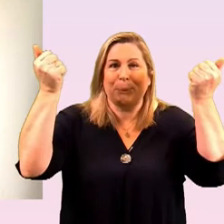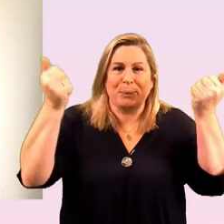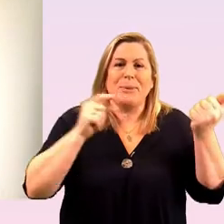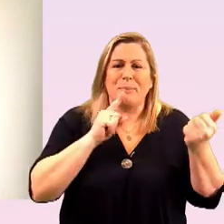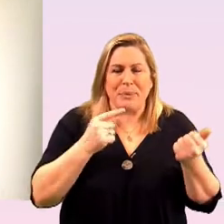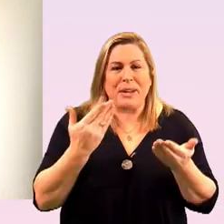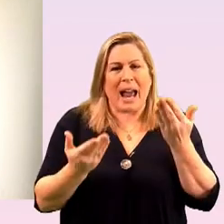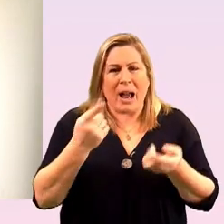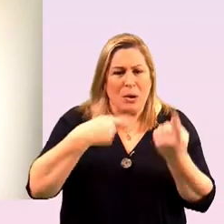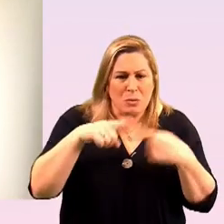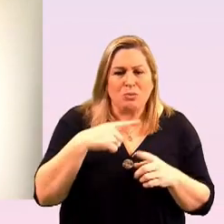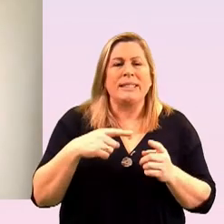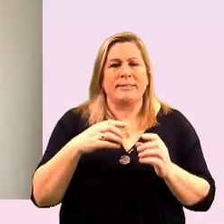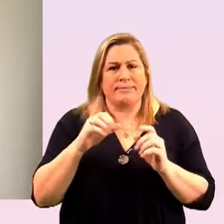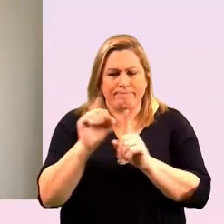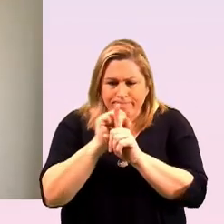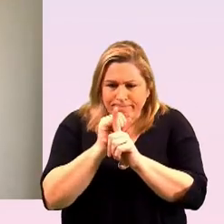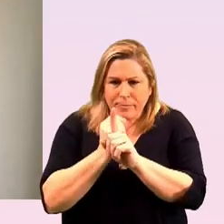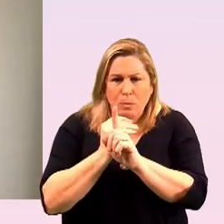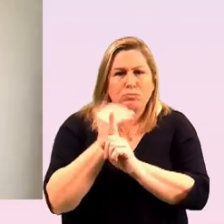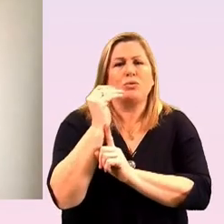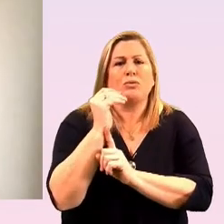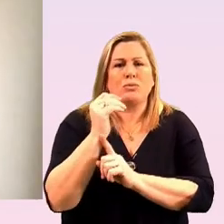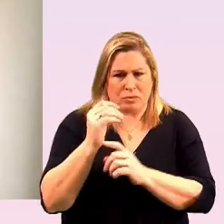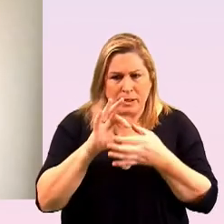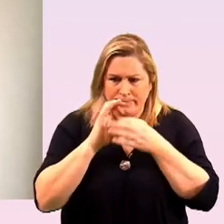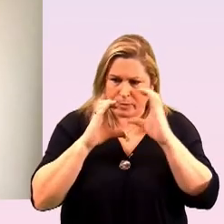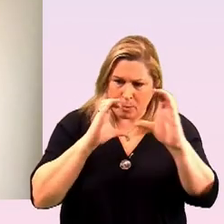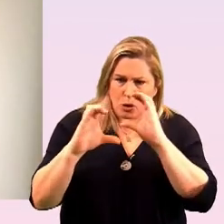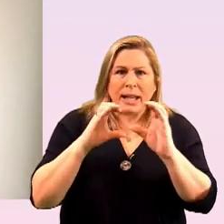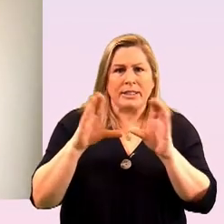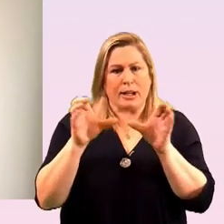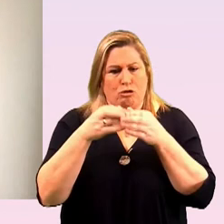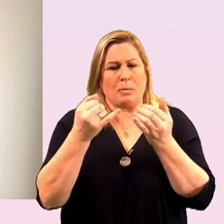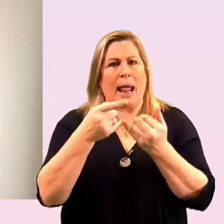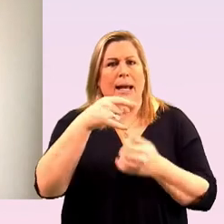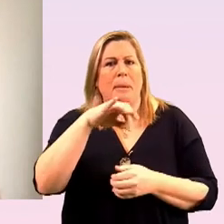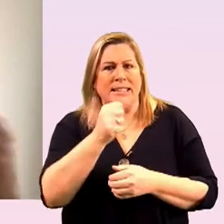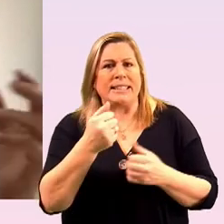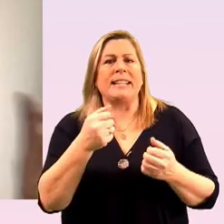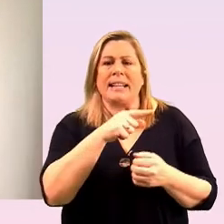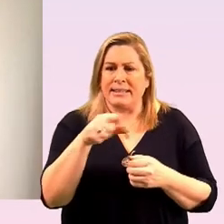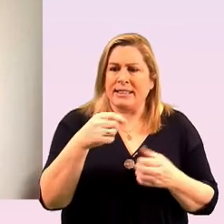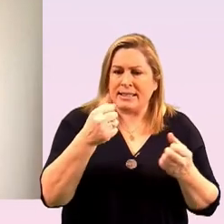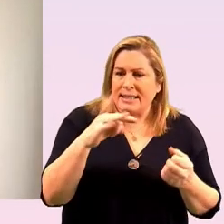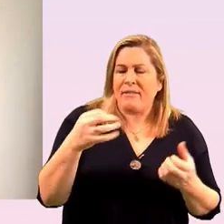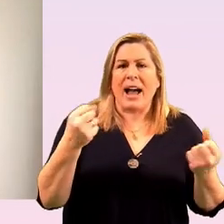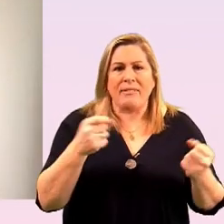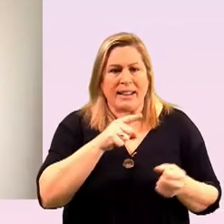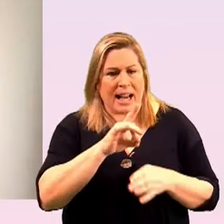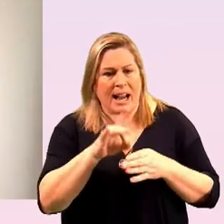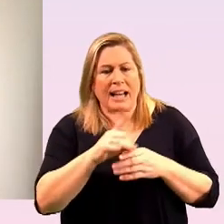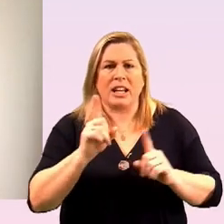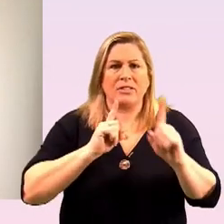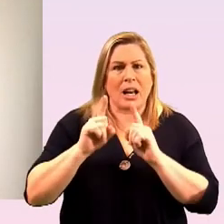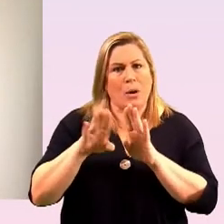finessing the lines of communication that, for example, groups like Martina and Francis have, dialogue with our